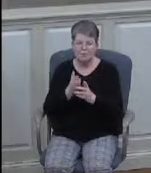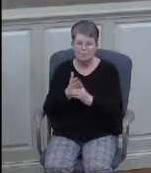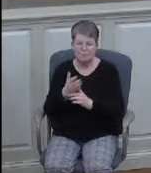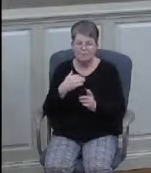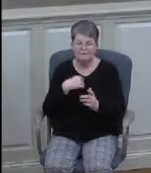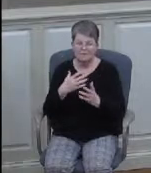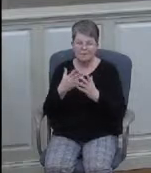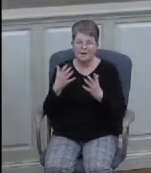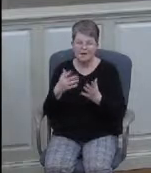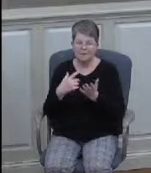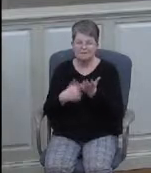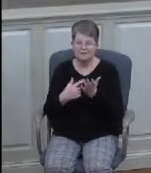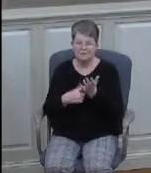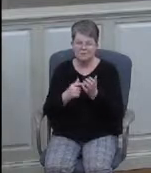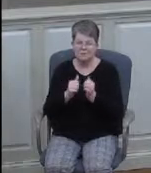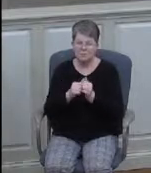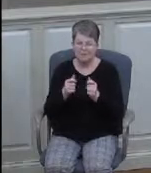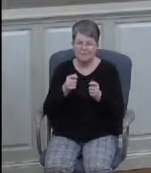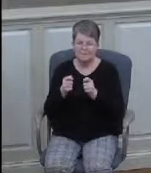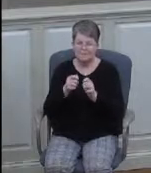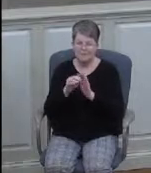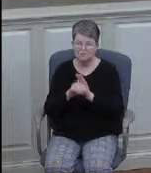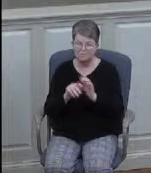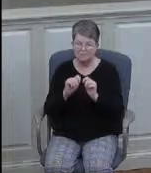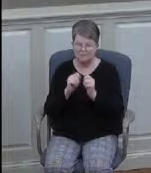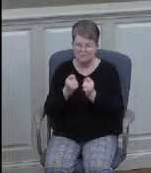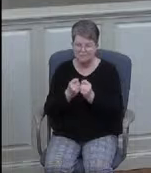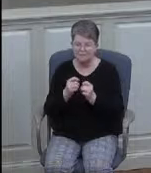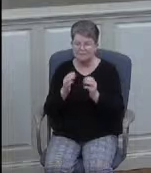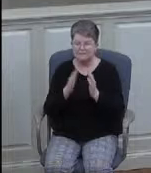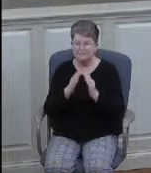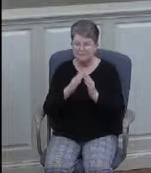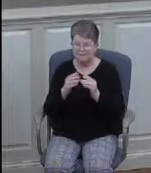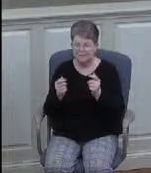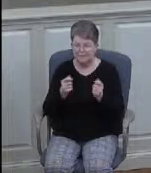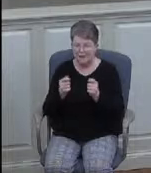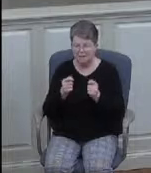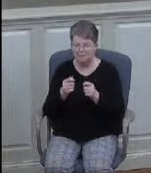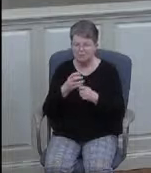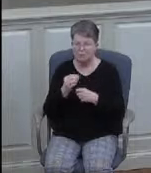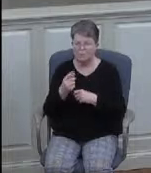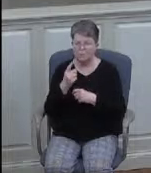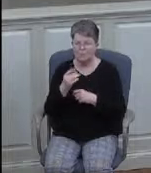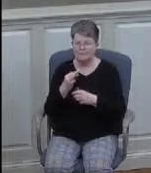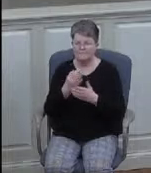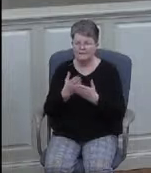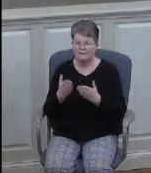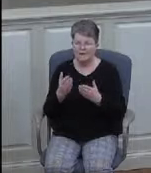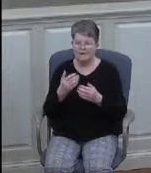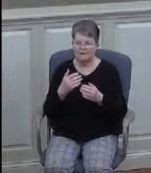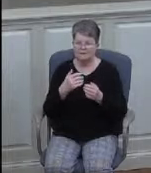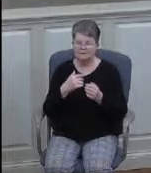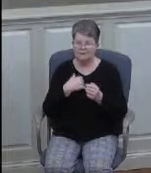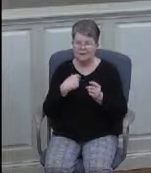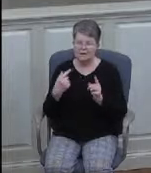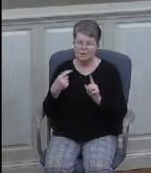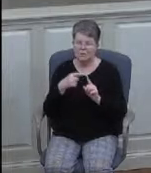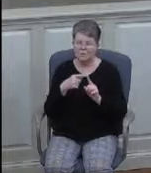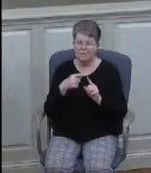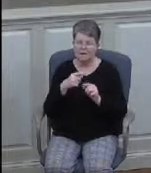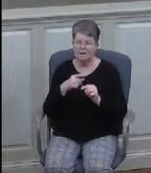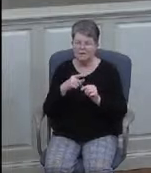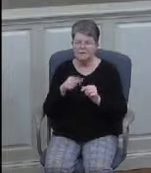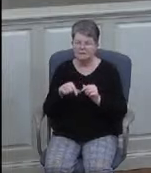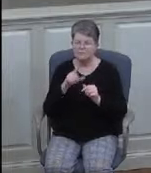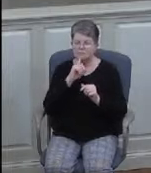lot of discussions with our management team and our city manager. And one of the things that I, you know, and I go back to this, this really